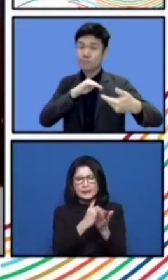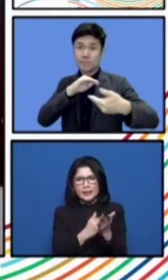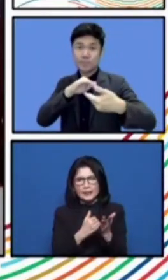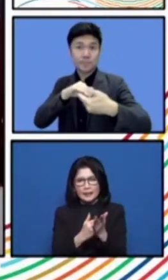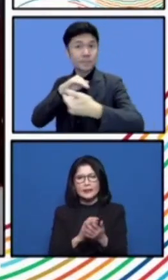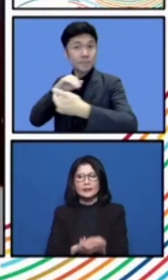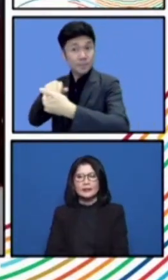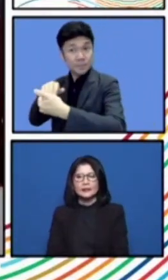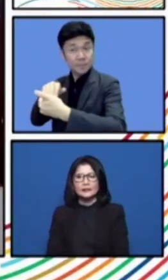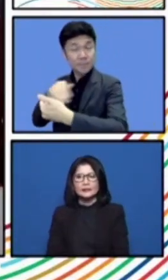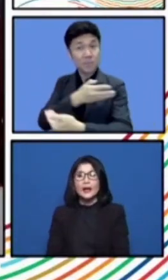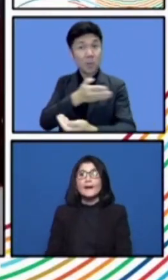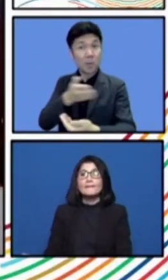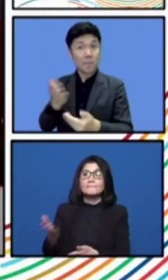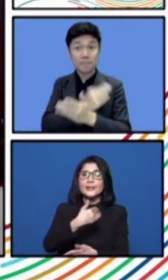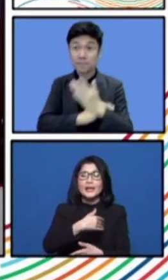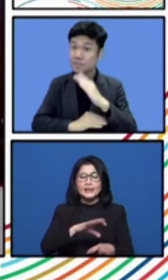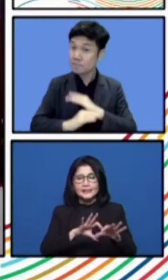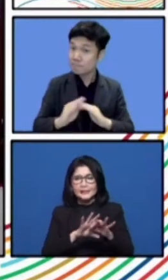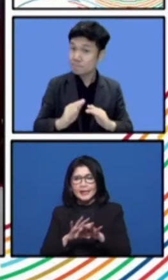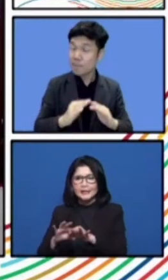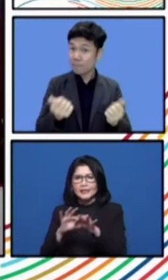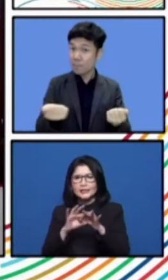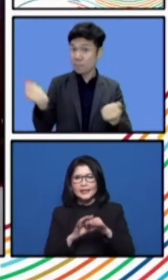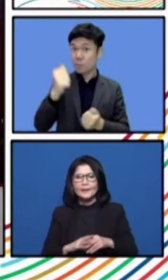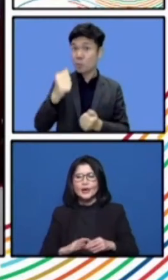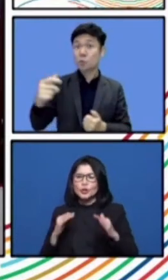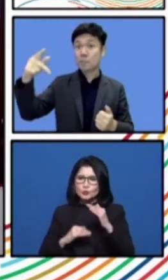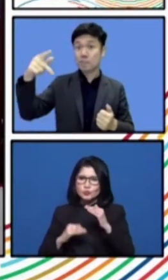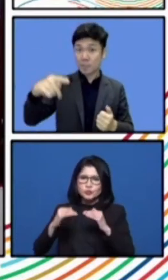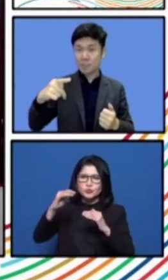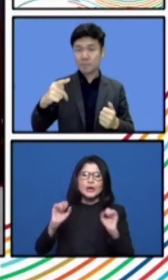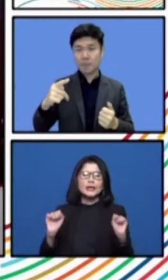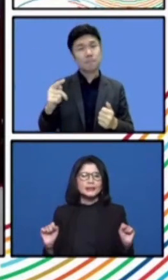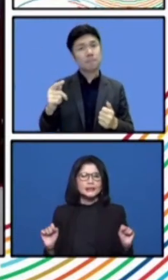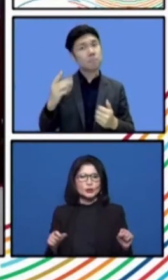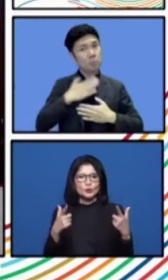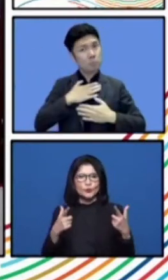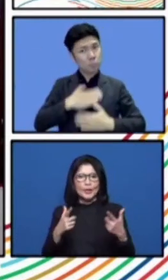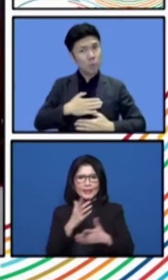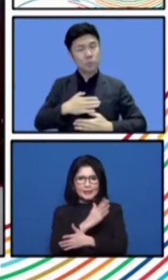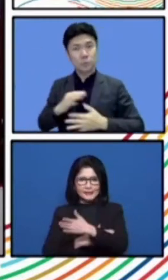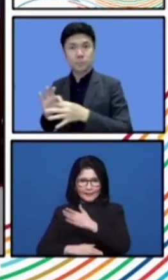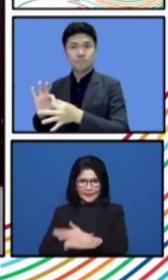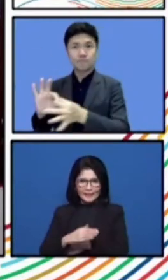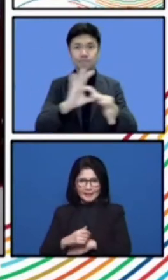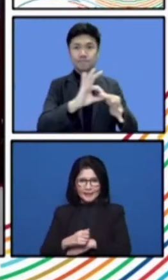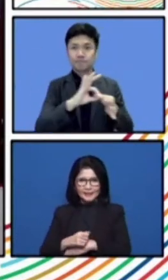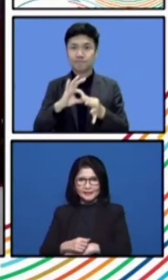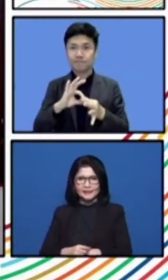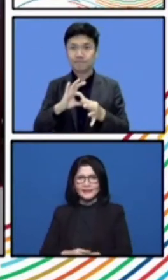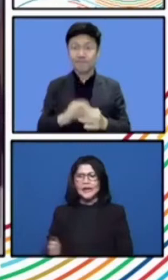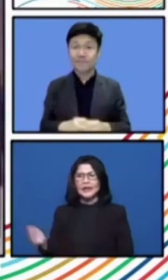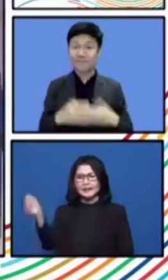persons with disabilities in Asia and the Pacific region thank you